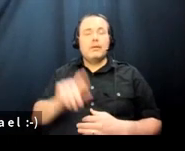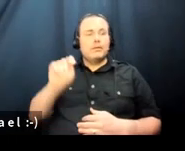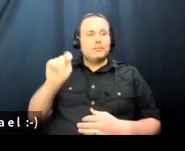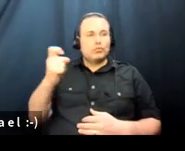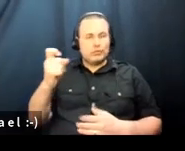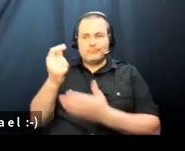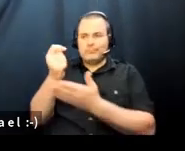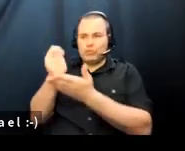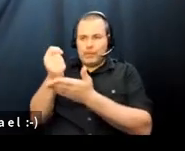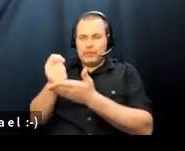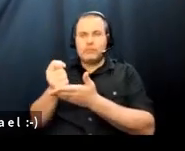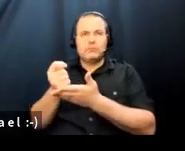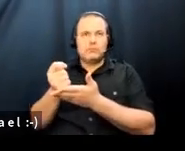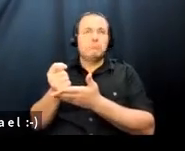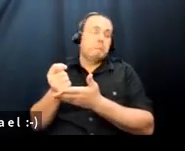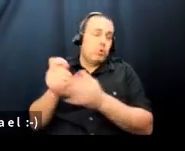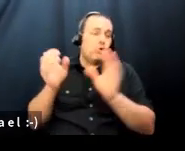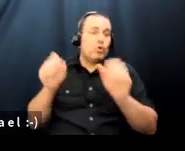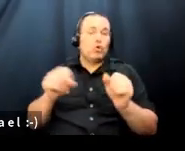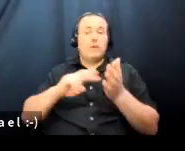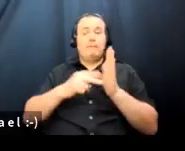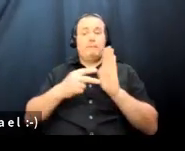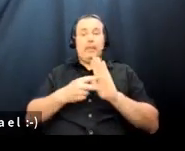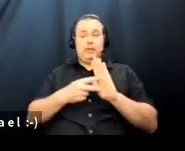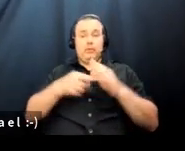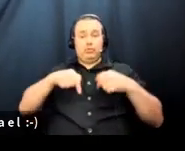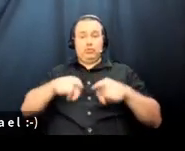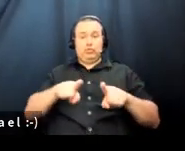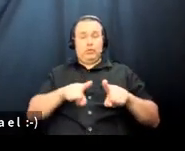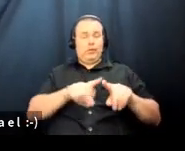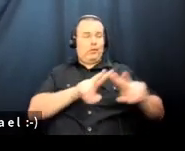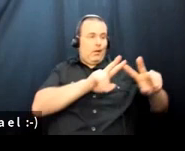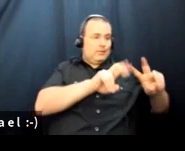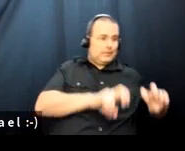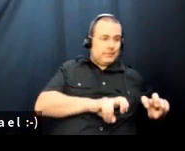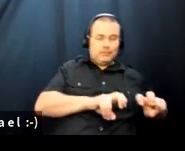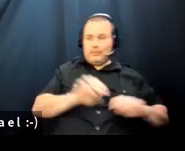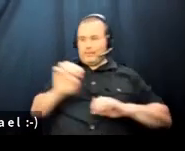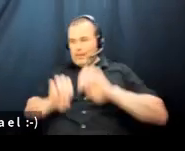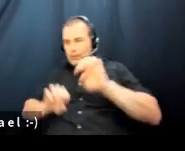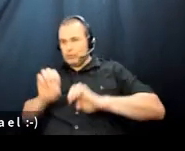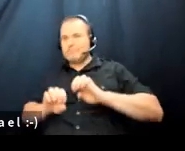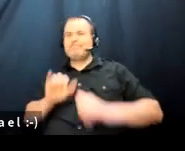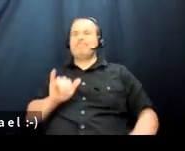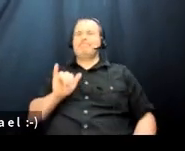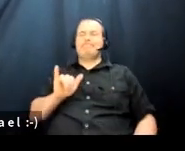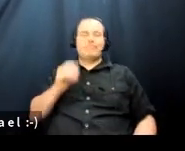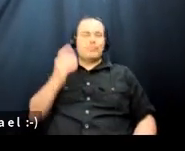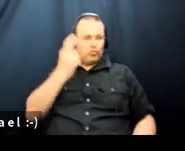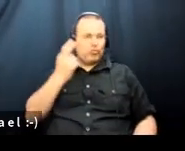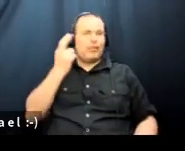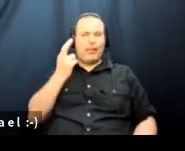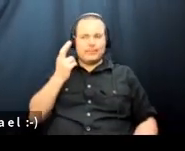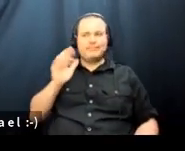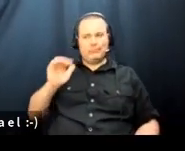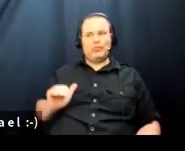be that in the process of this assessment and evaluation, we realize that your child has